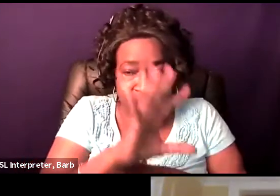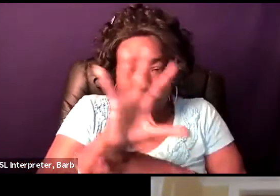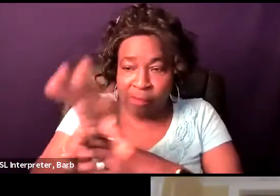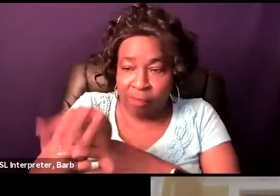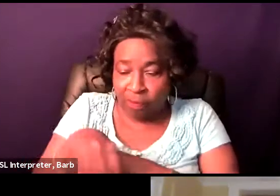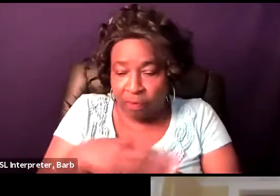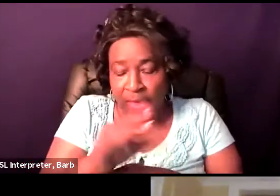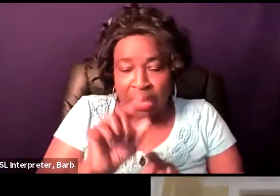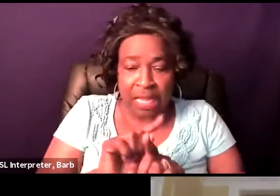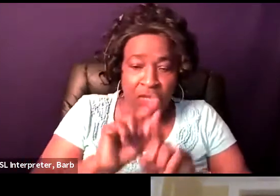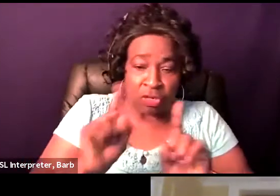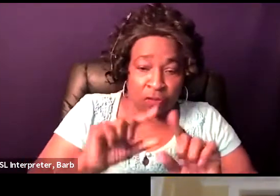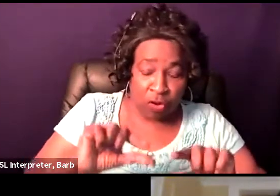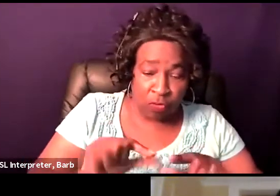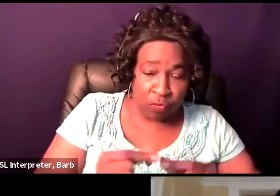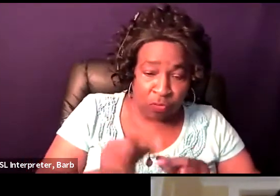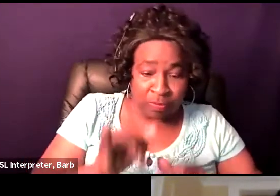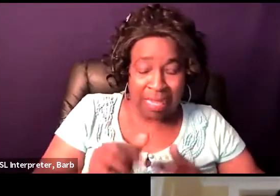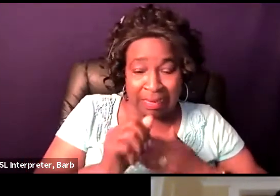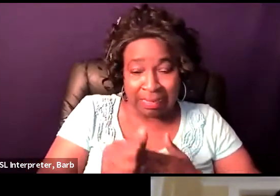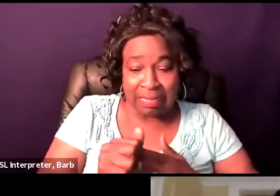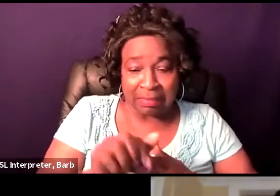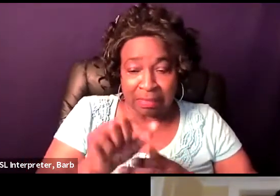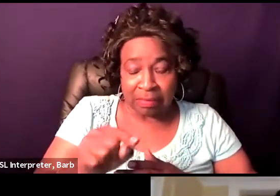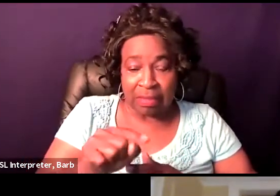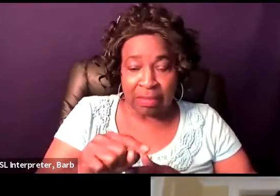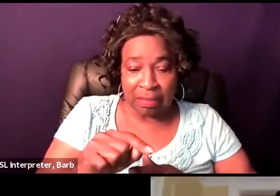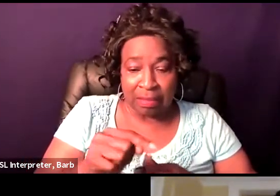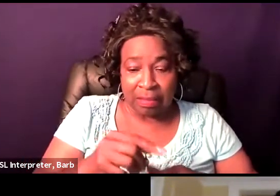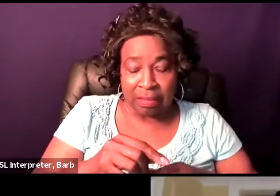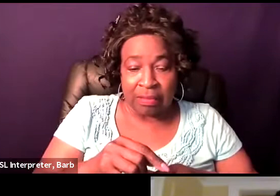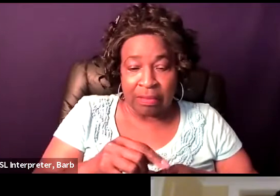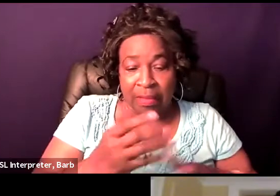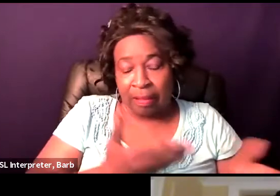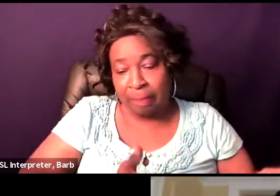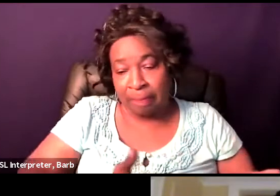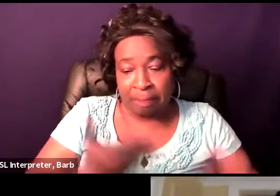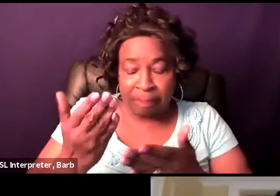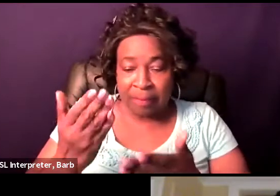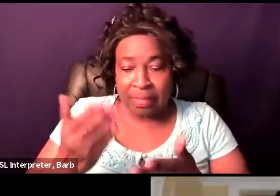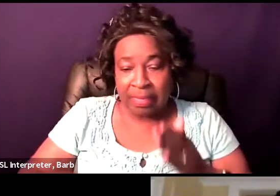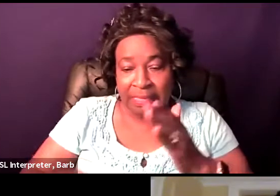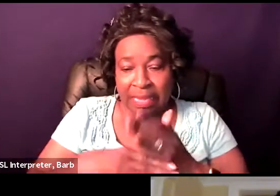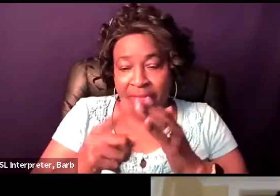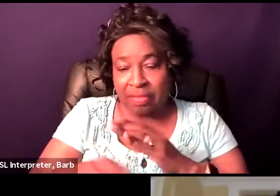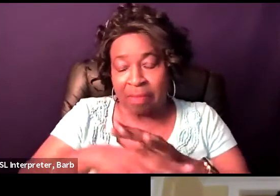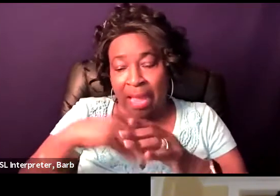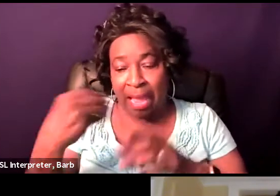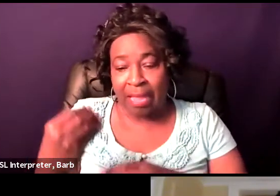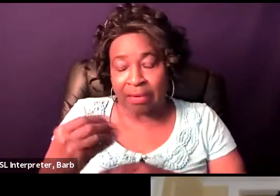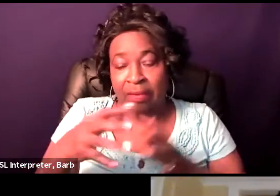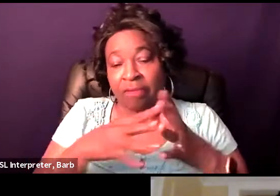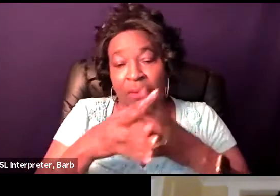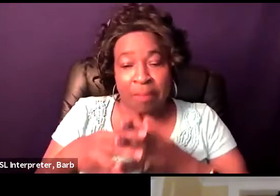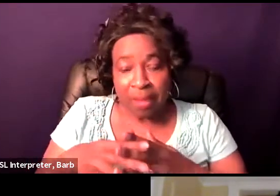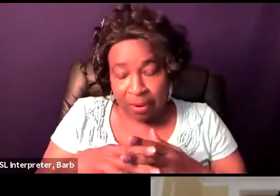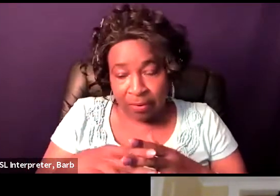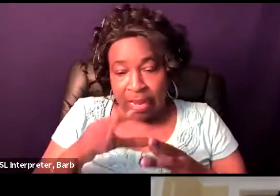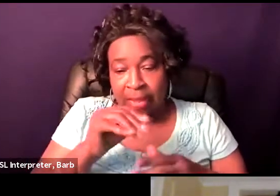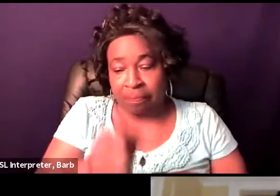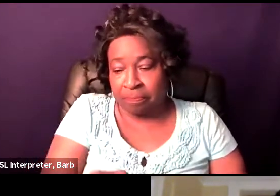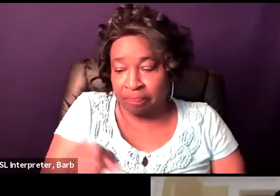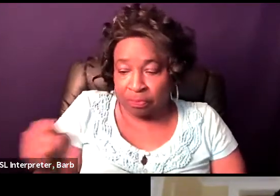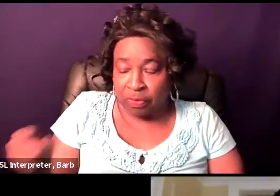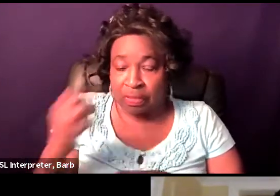that ultimately leads to their deportation, their imprisonment, their incarceration, et cetera. And so that context